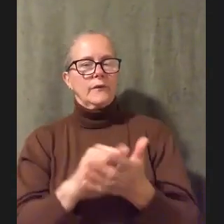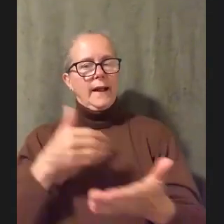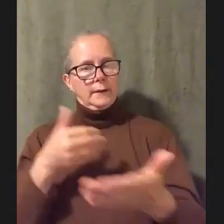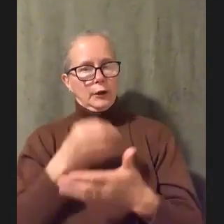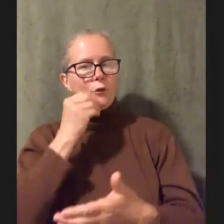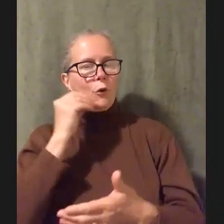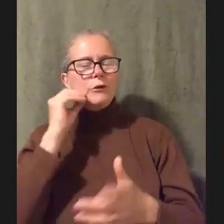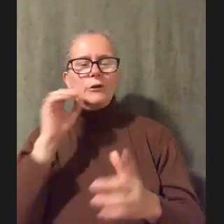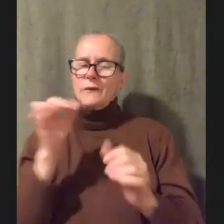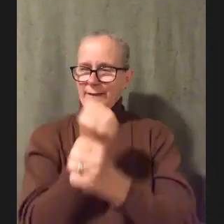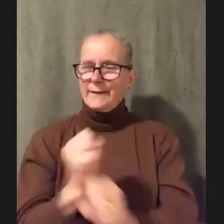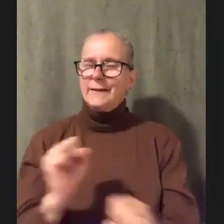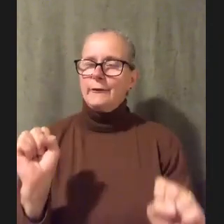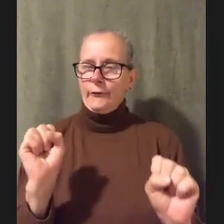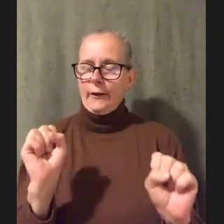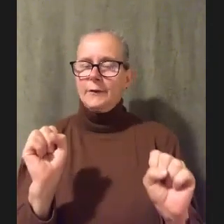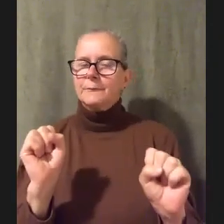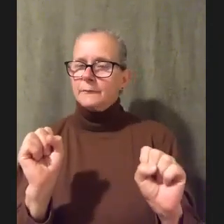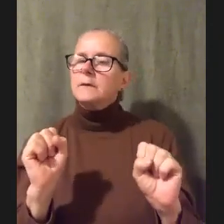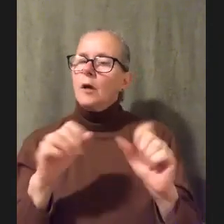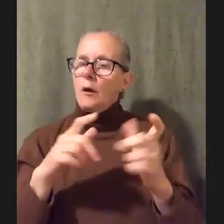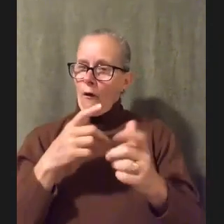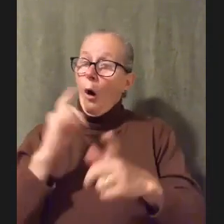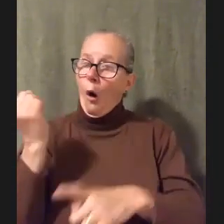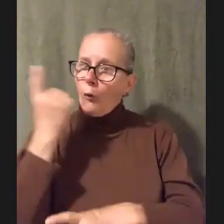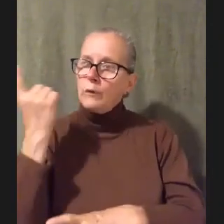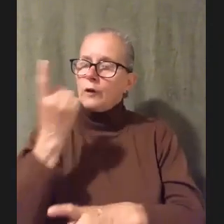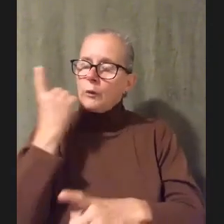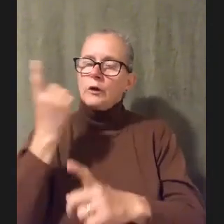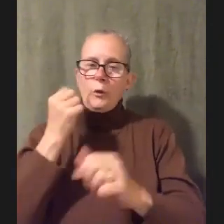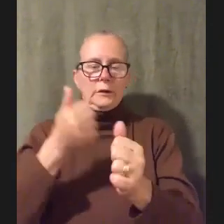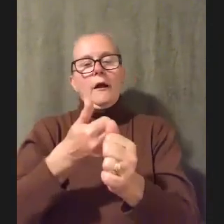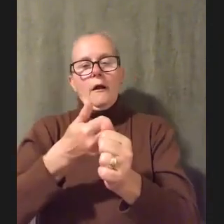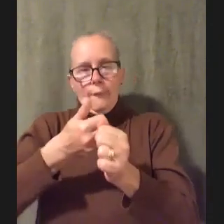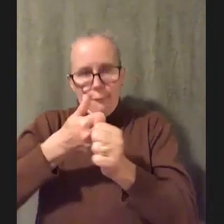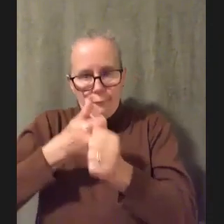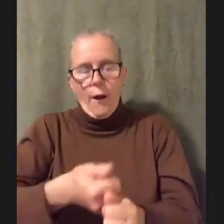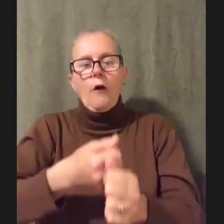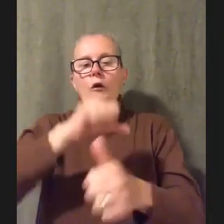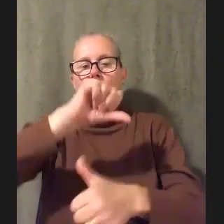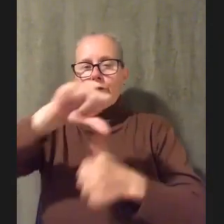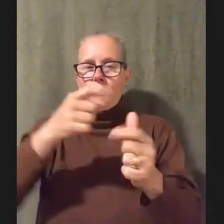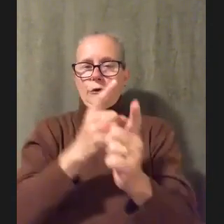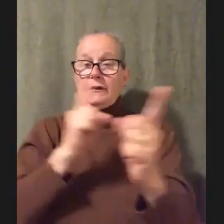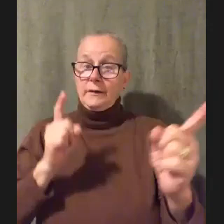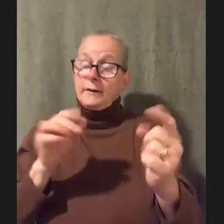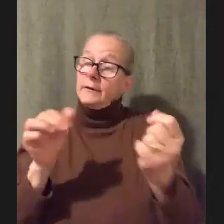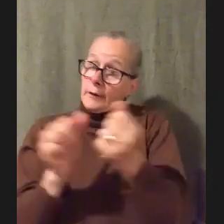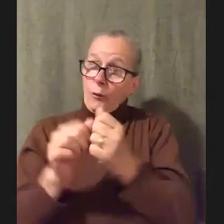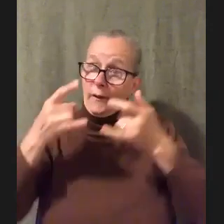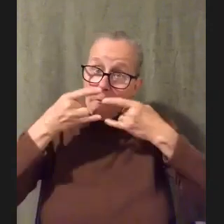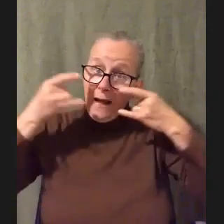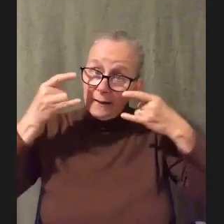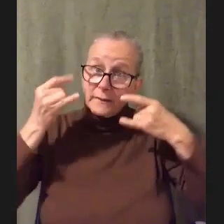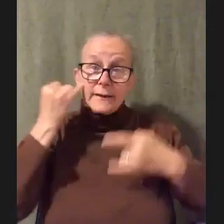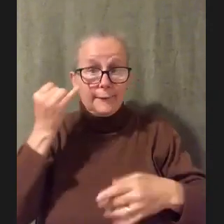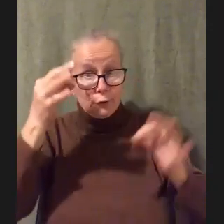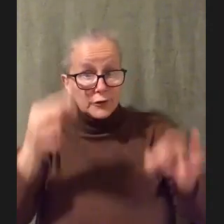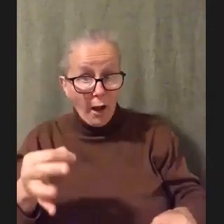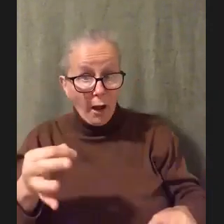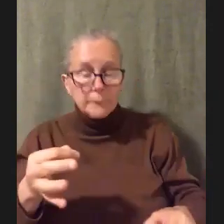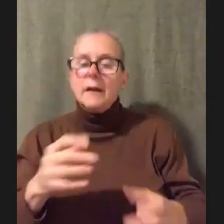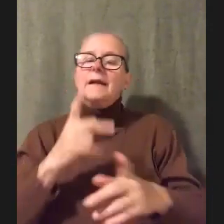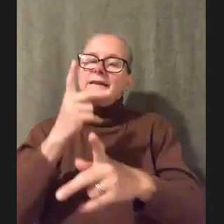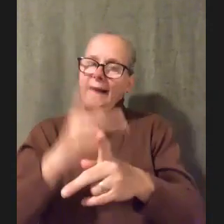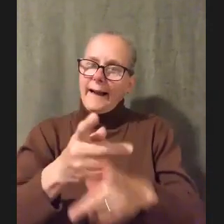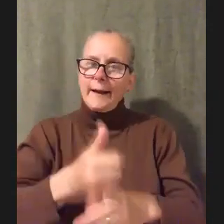safely. Observe social distancing, wear a mask if you choose to, and definitely, take care of yourself. And we